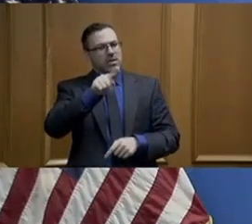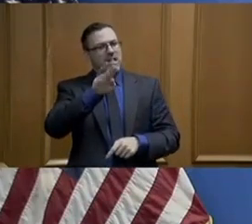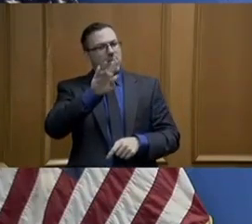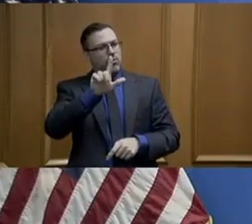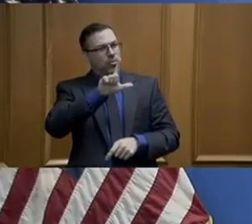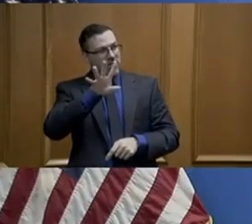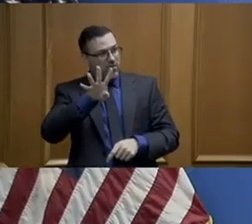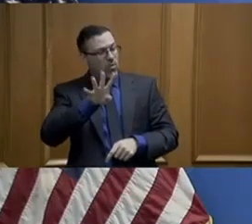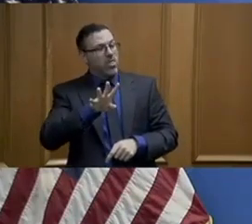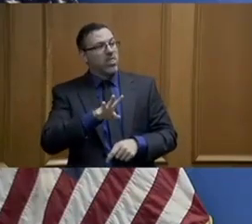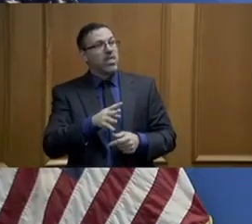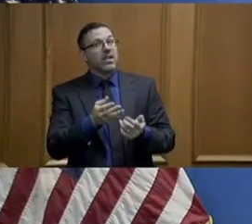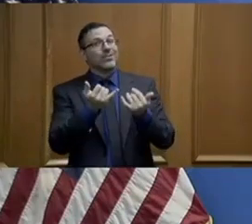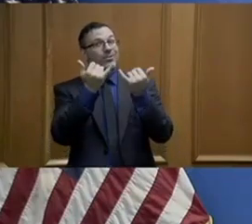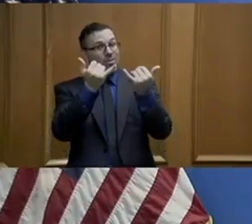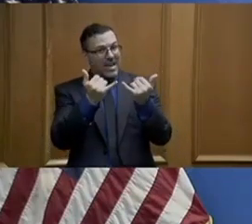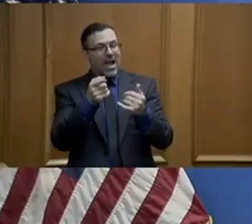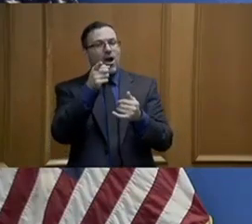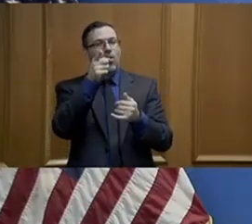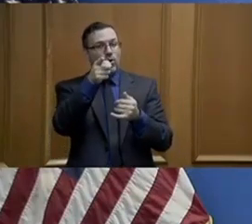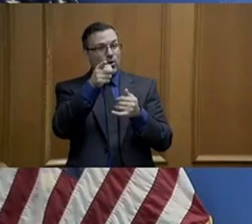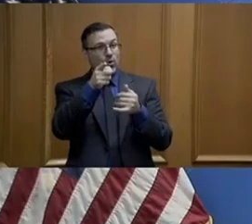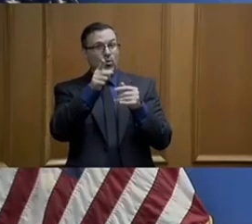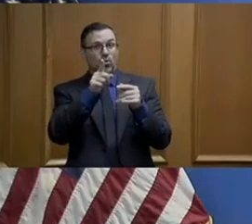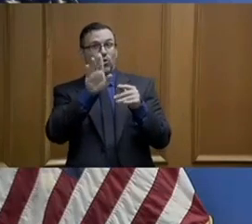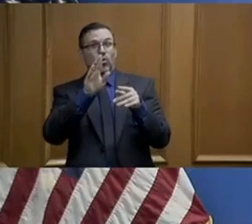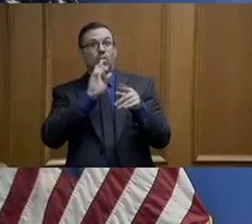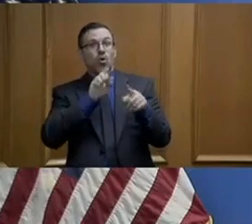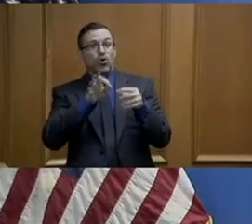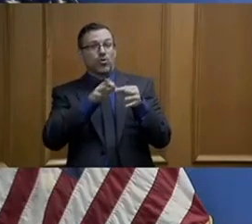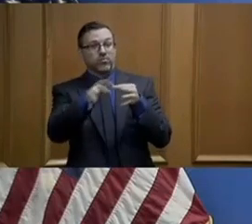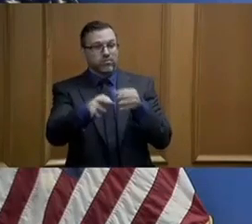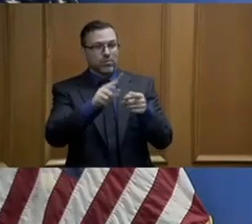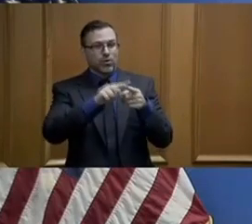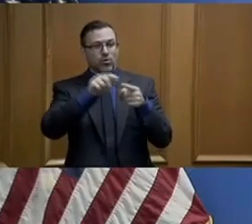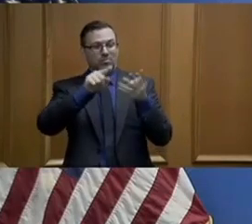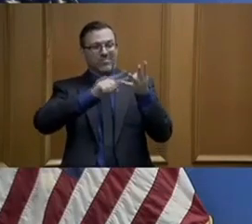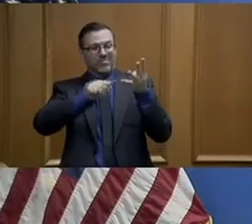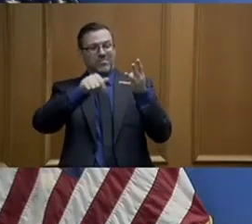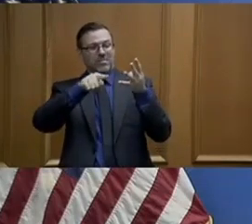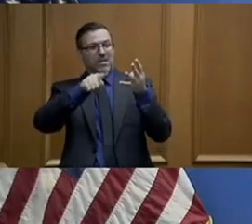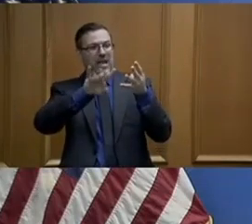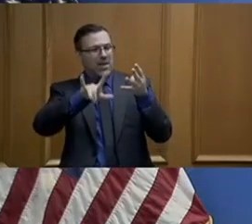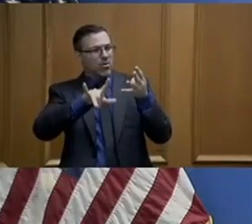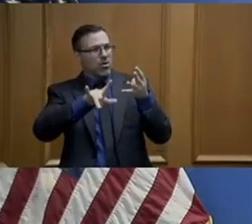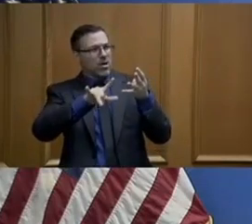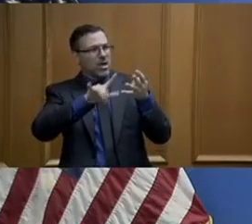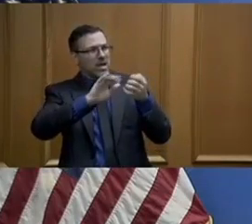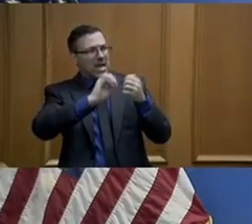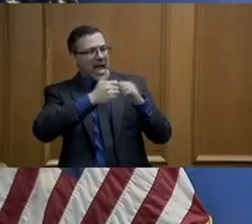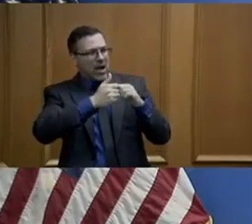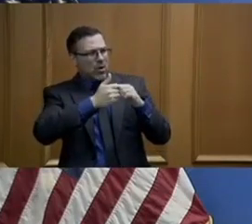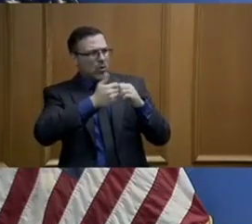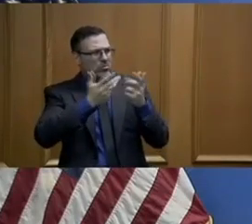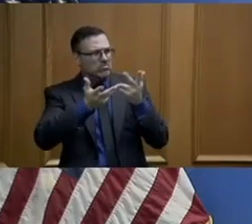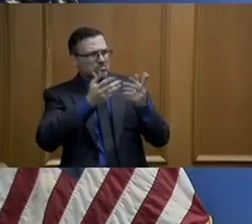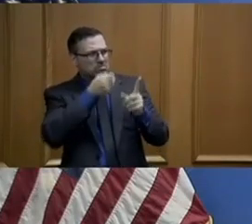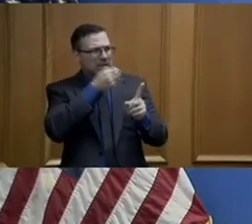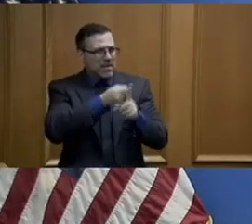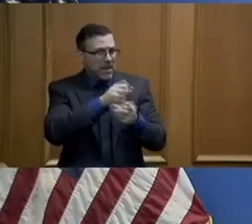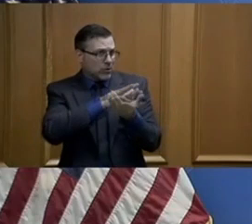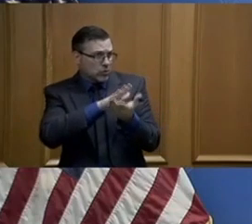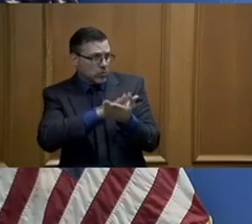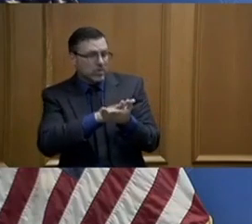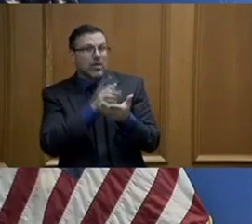this new decision to extend this executive order until the end of the month, how do those, become congruent? Will you ask